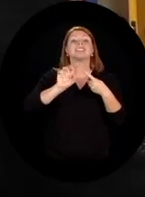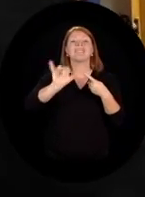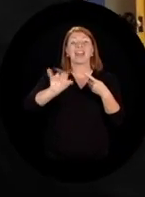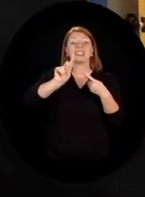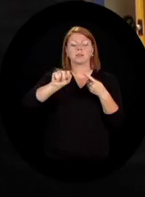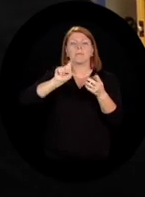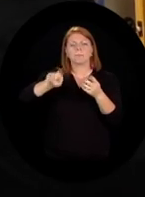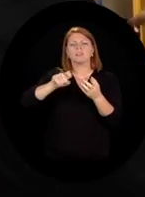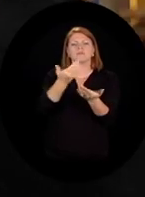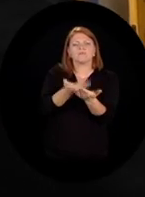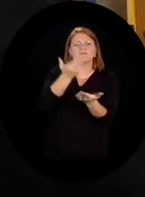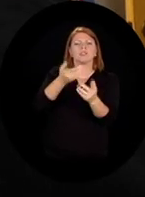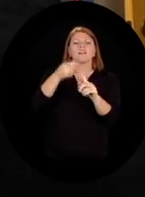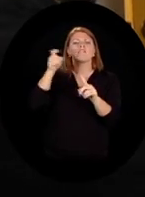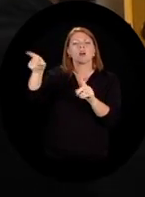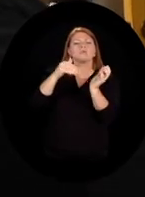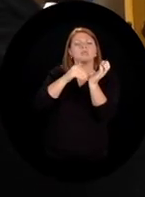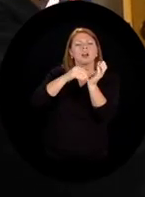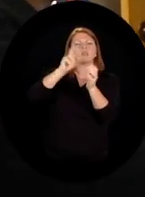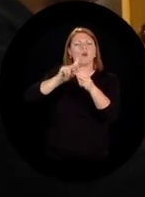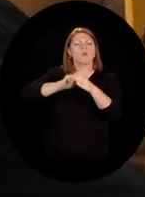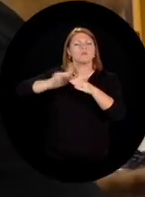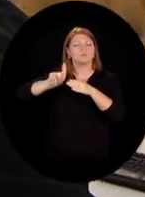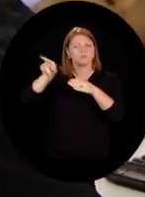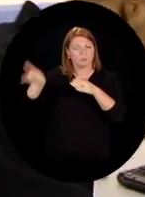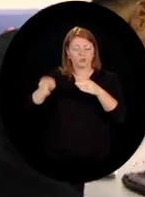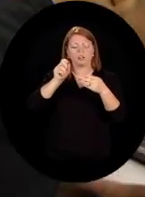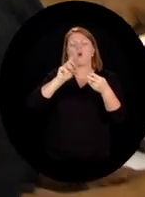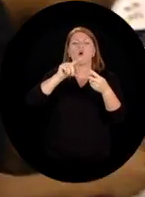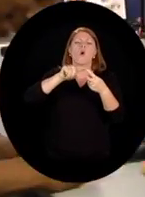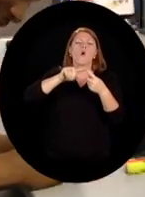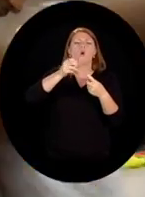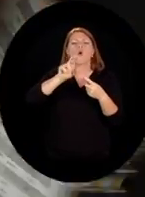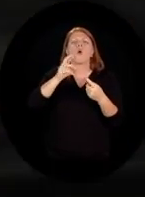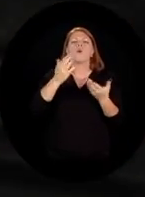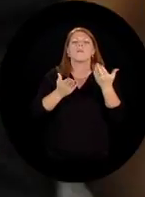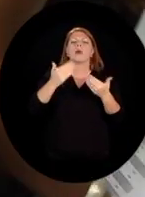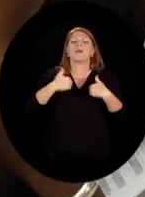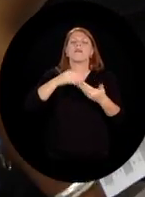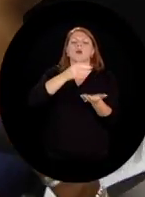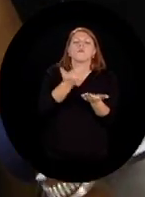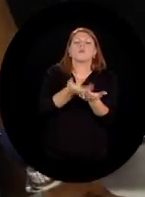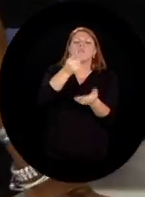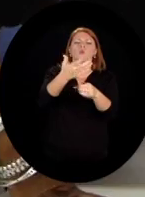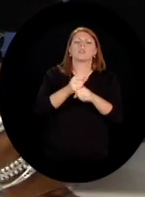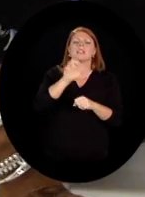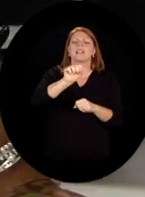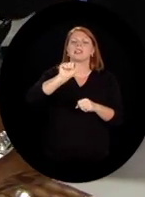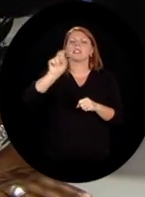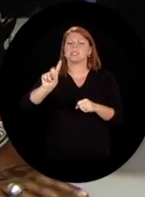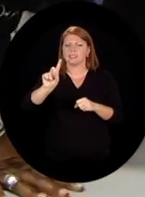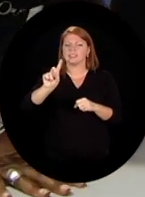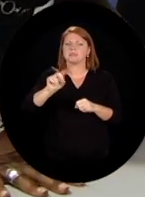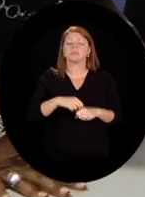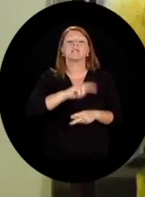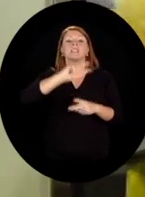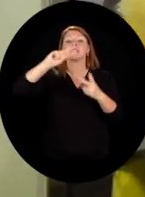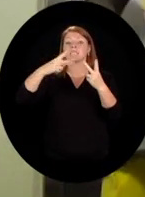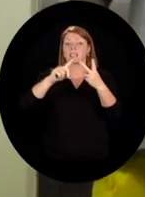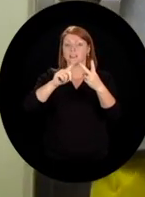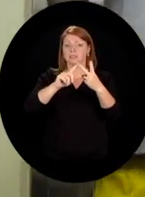disability must be documented by an appropriate healthcare professional, or you have documentation showing your Social Security disability